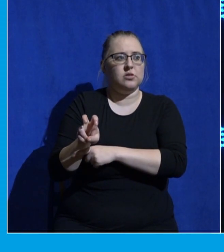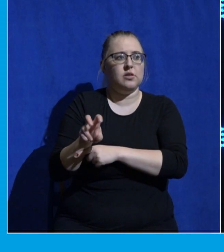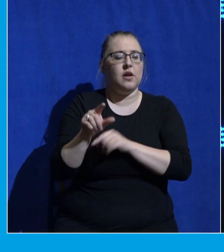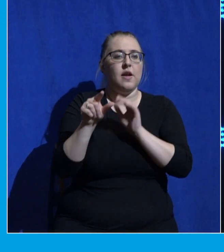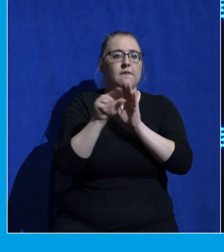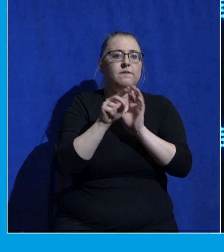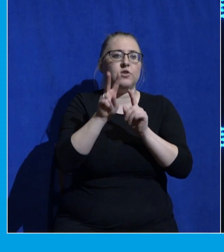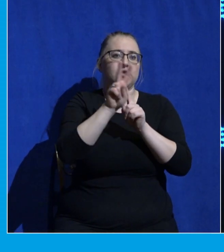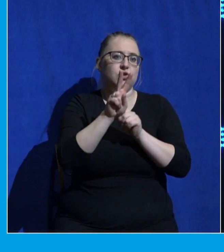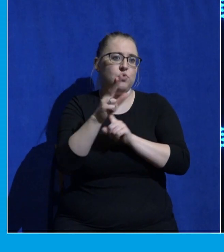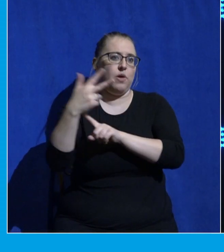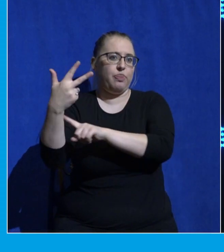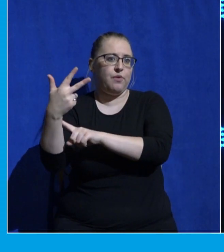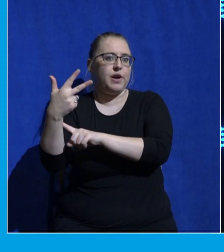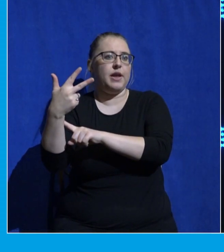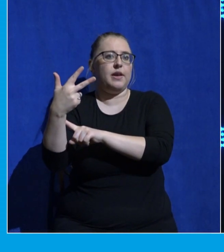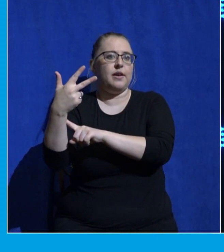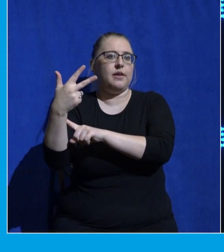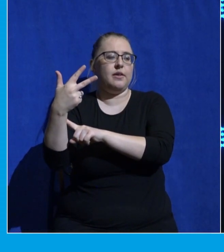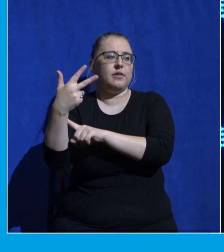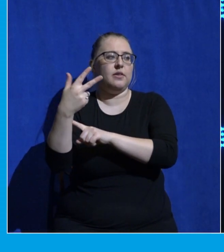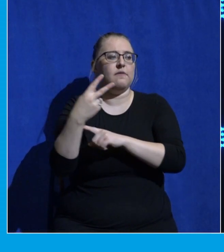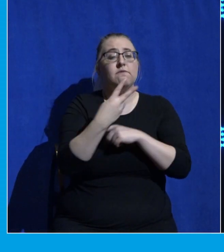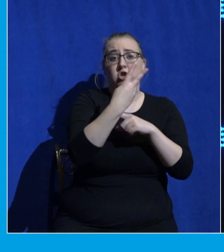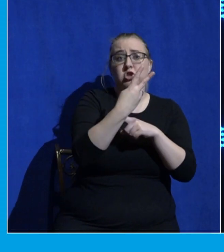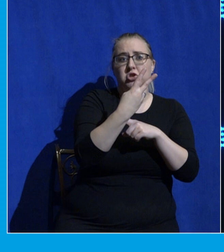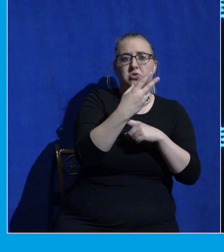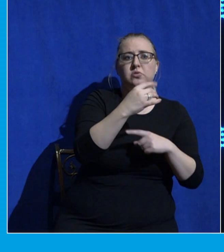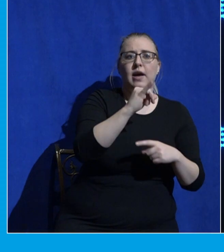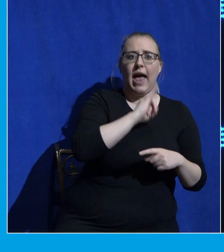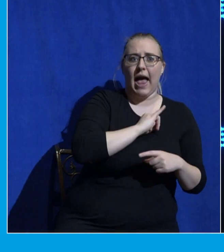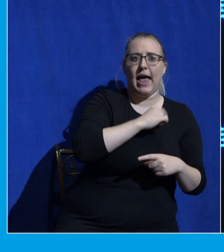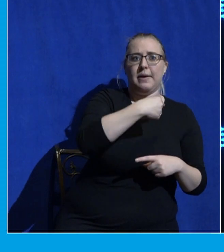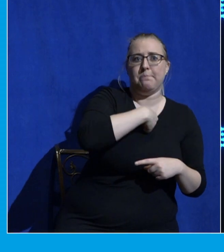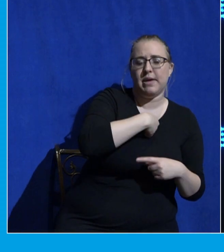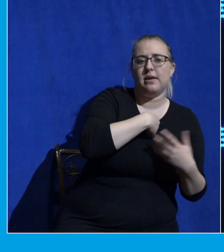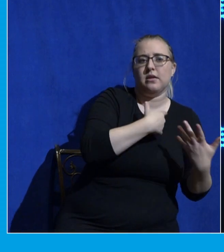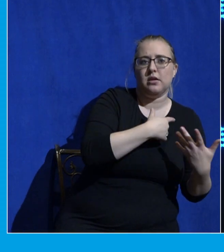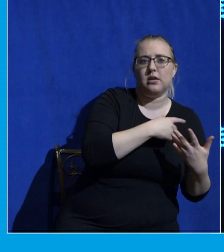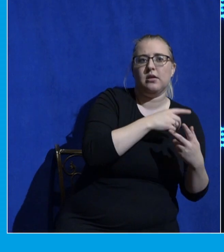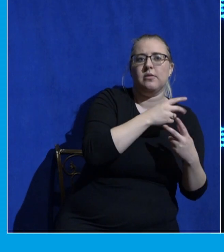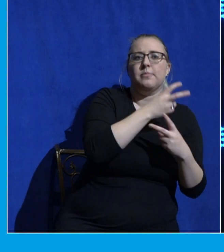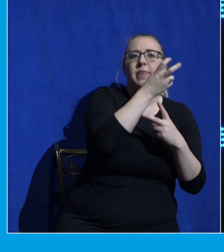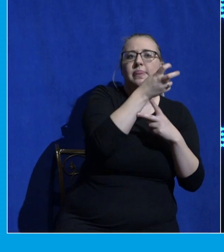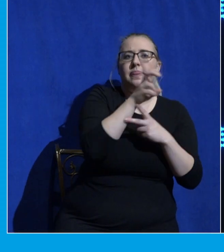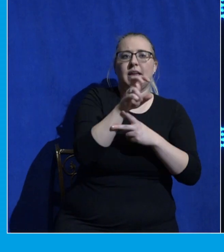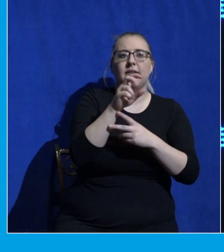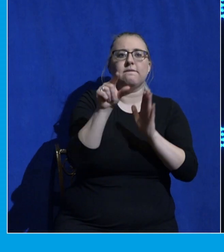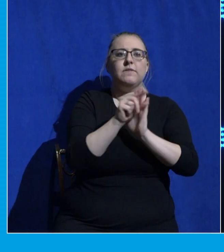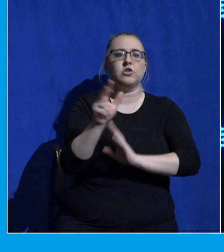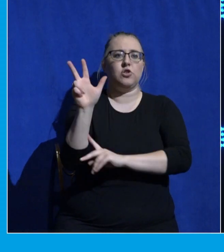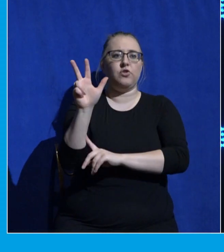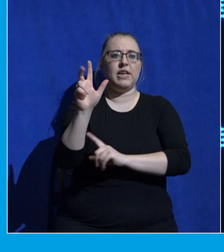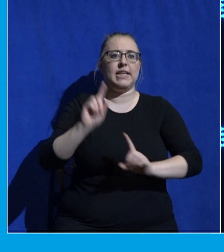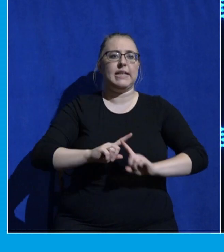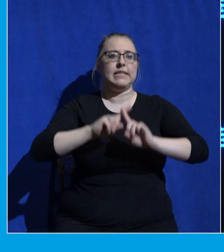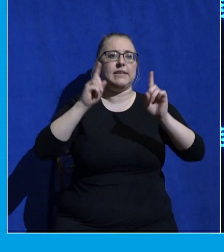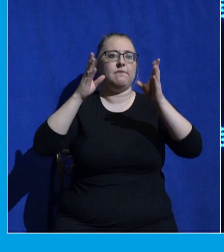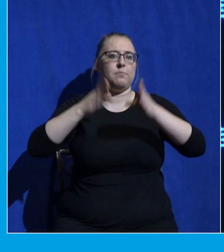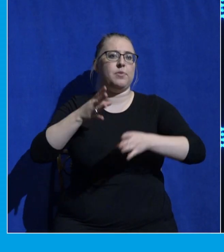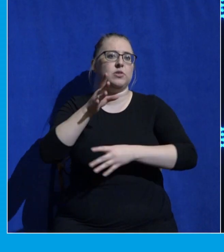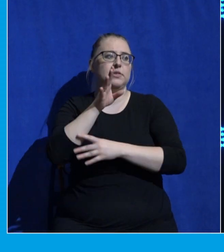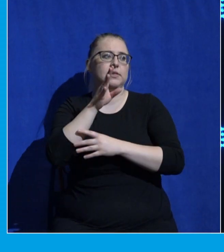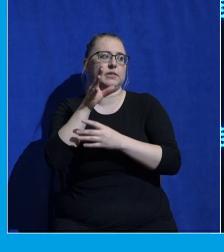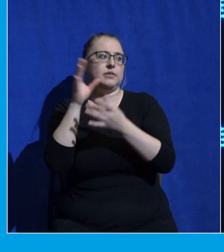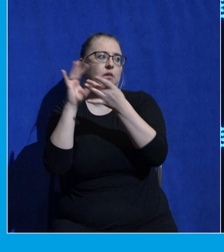look at verses 2 and 3. Verse 2 was still in the first person. But then check this out. There's a different speaker in verse 3.